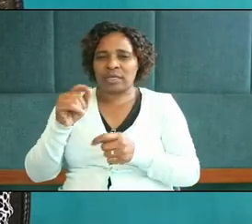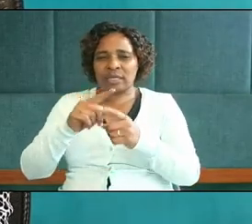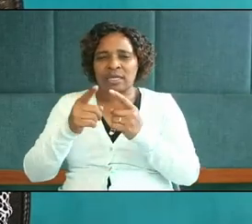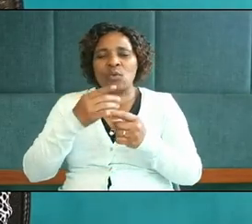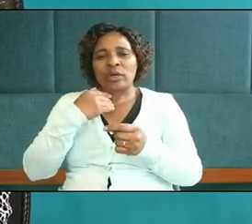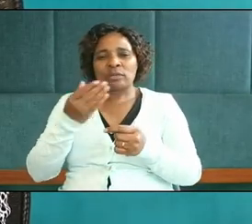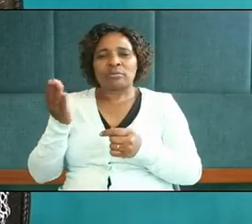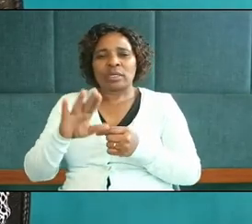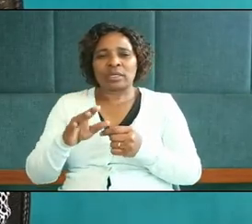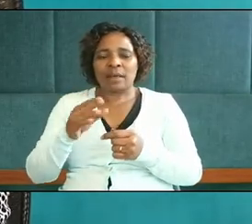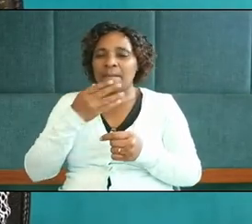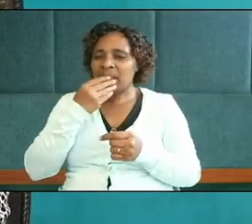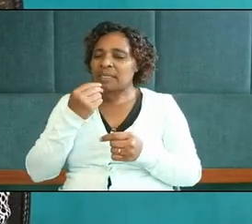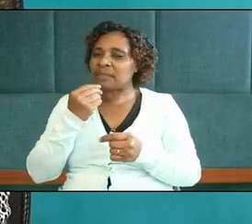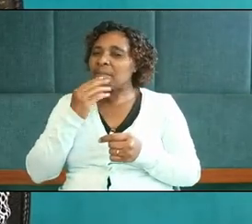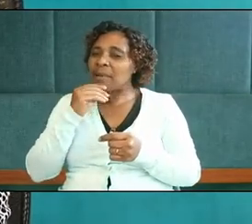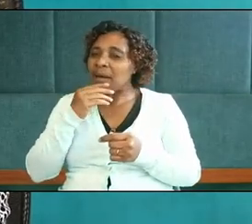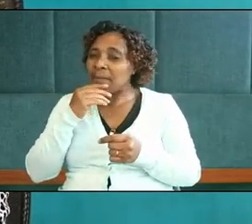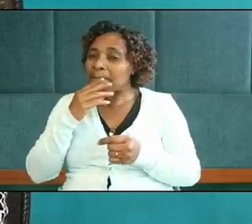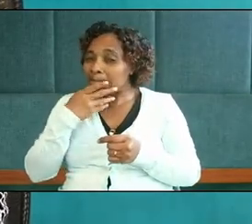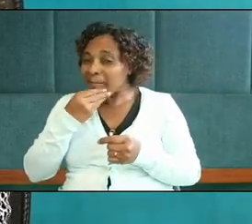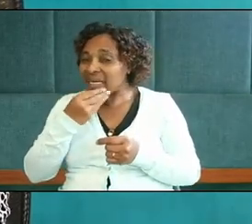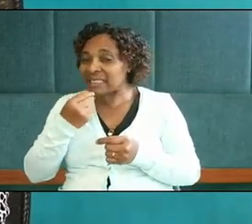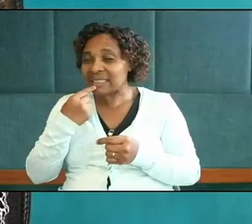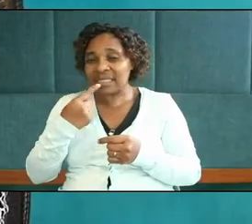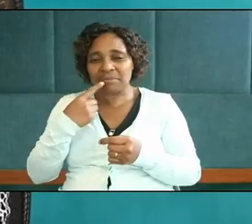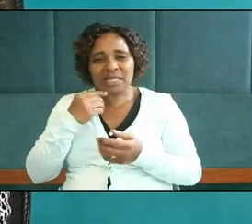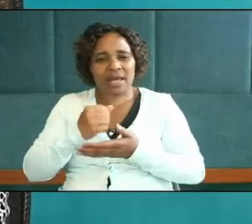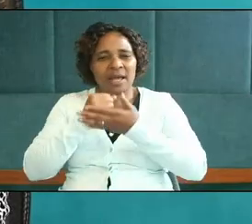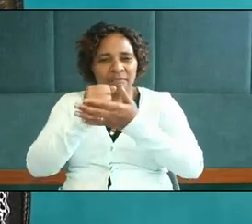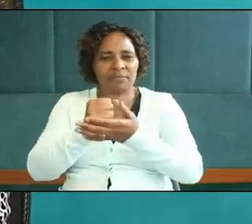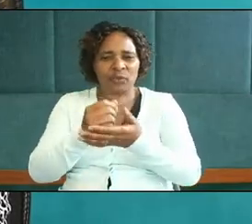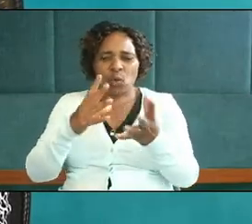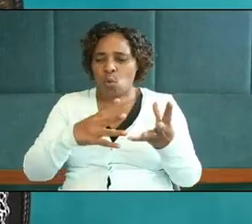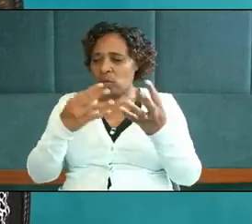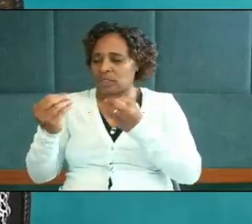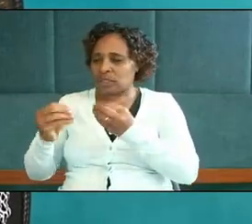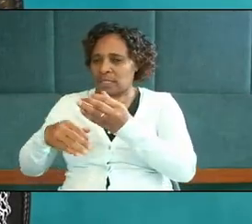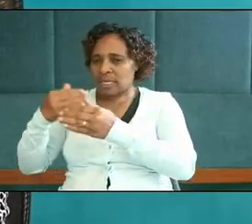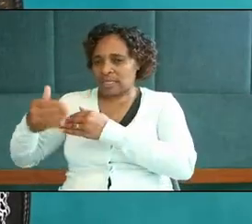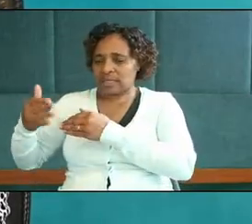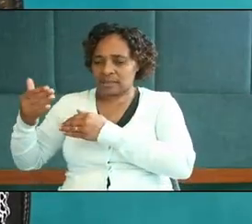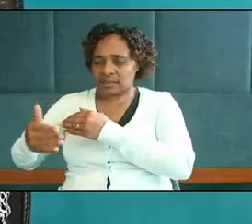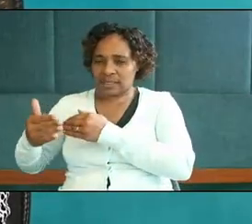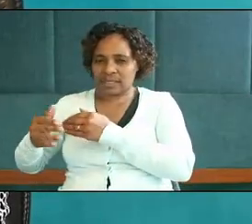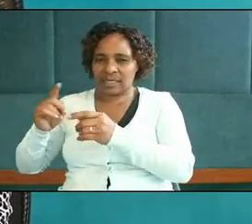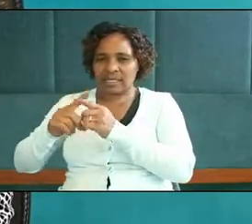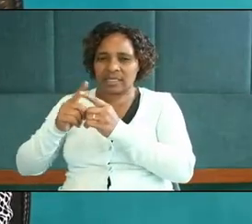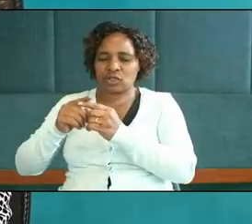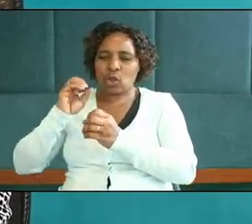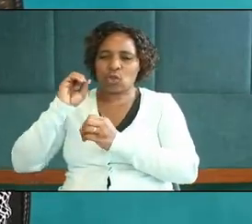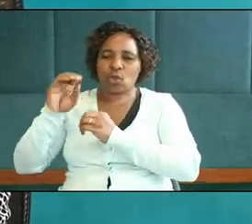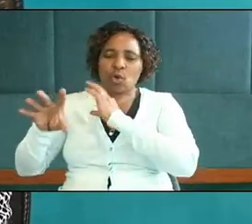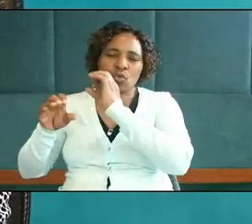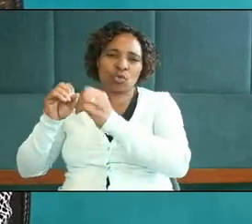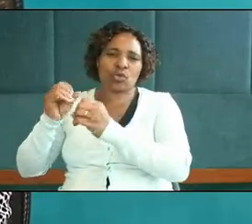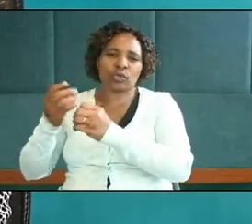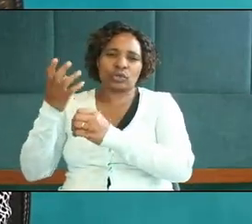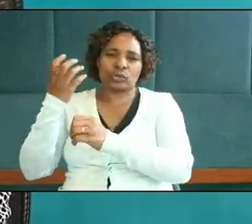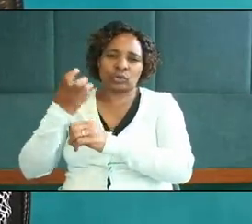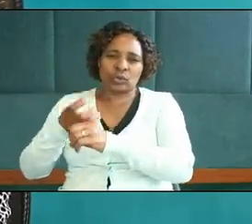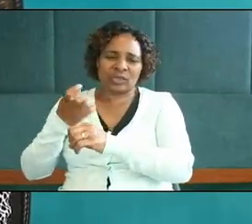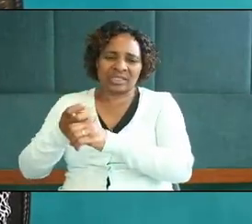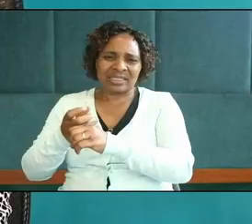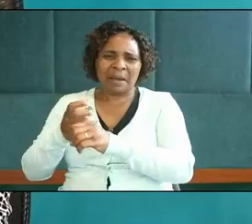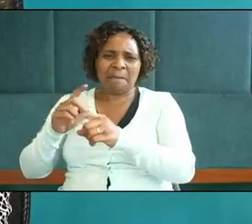the man said, okay, I'll help you. So what he did, he went to the other side of the pond and he started throwing stones. Now the little boy